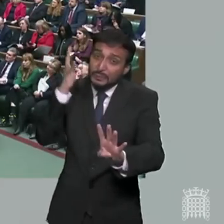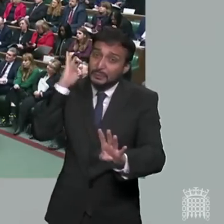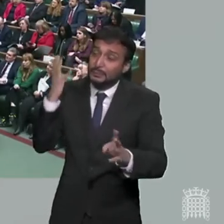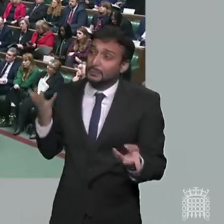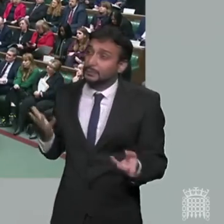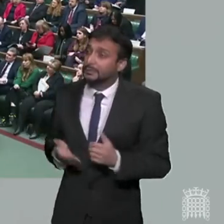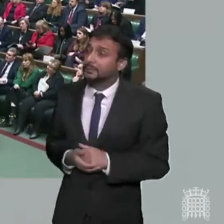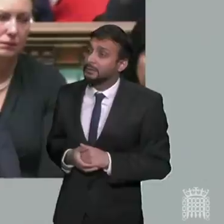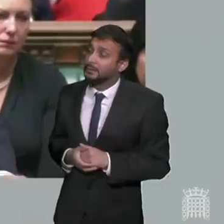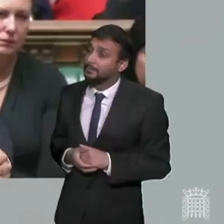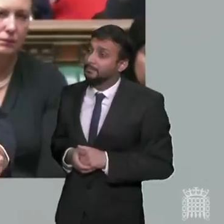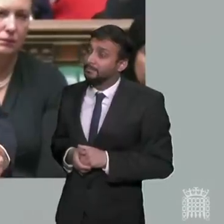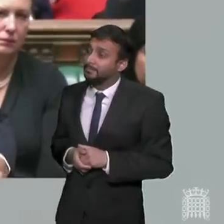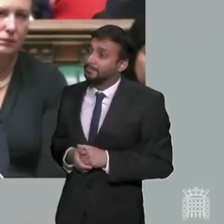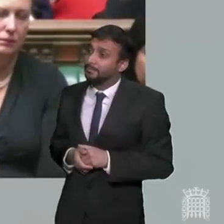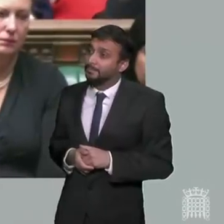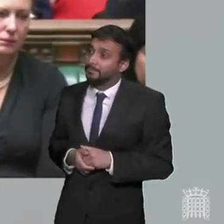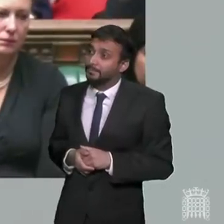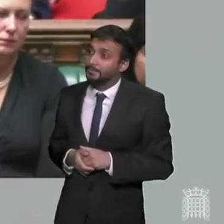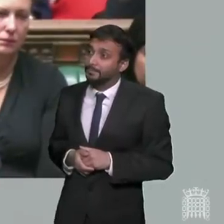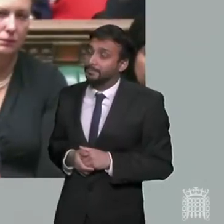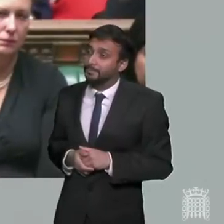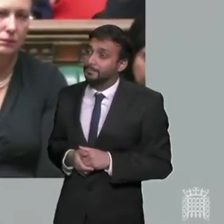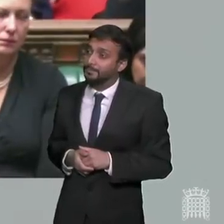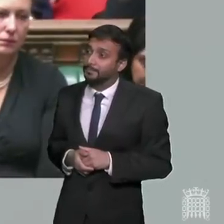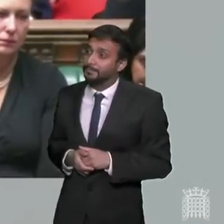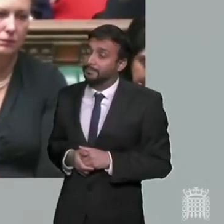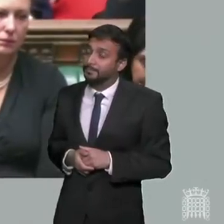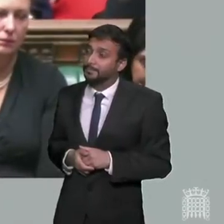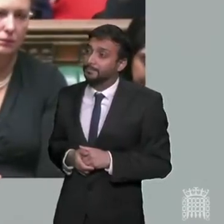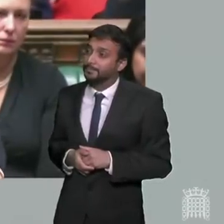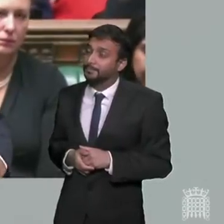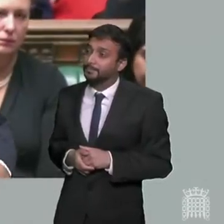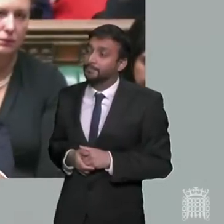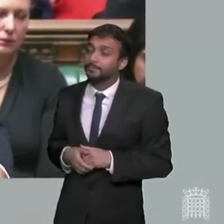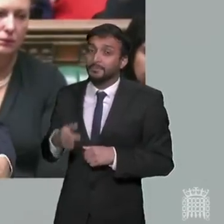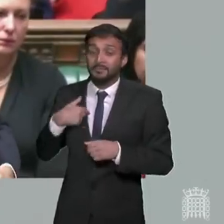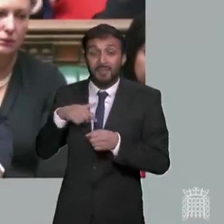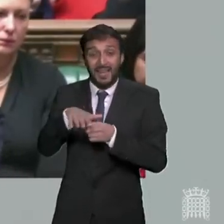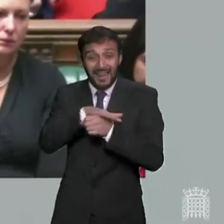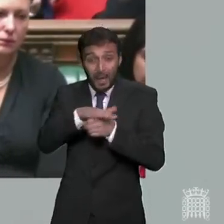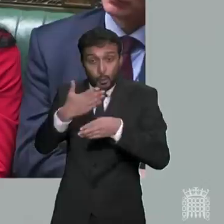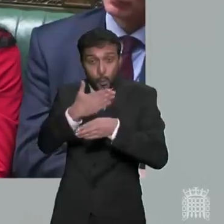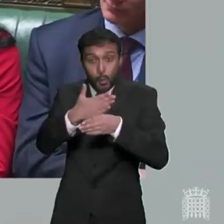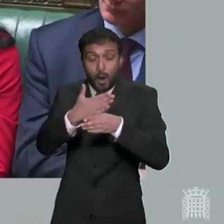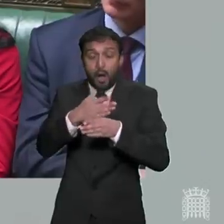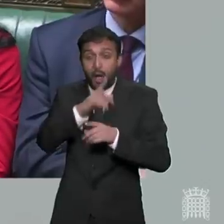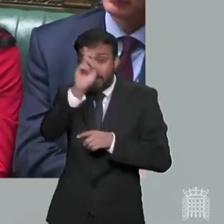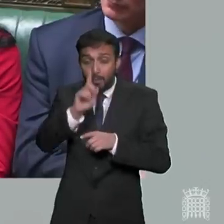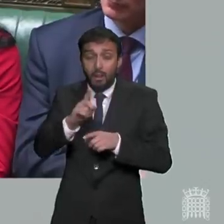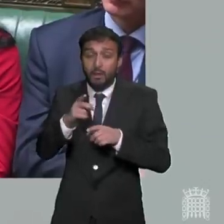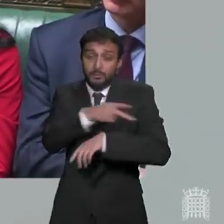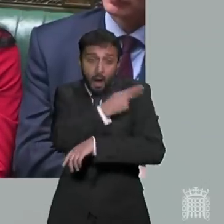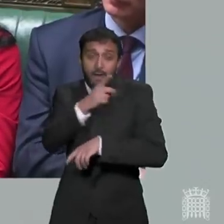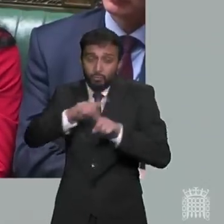Mr. Speaker, what we are doing is significantly increasing the number of caseworkers. We are on course to double it by next spring,